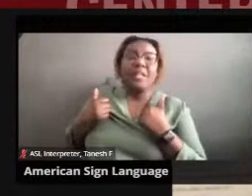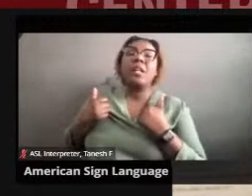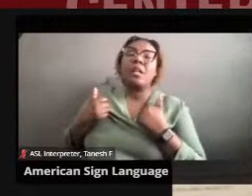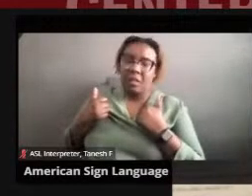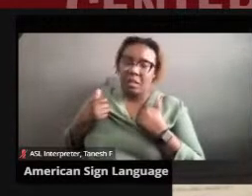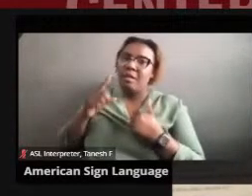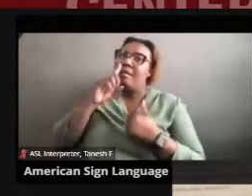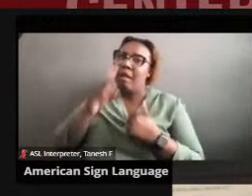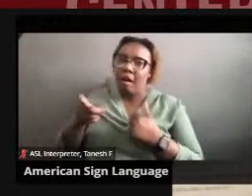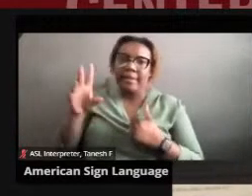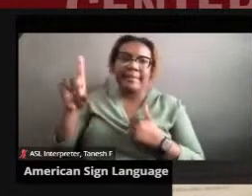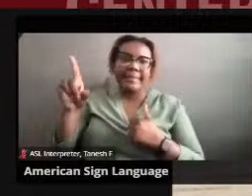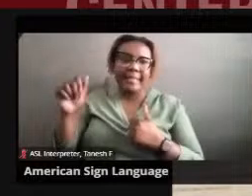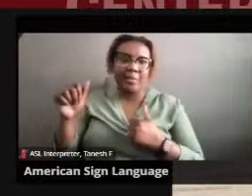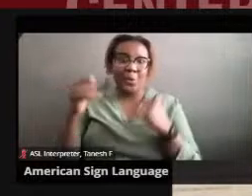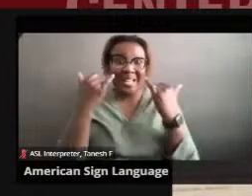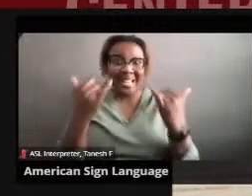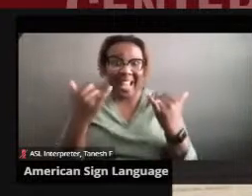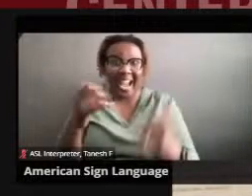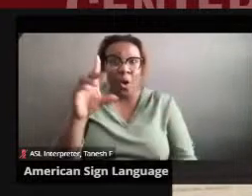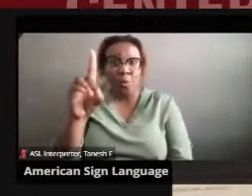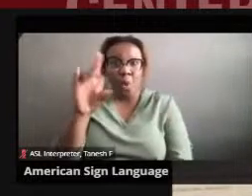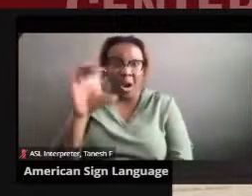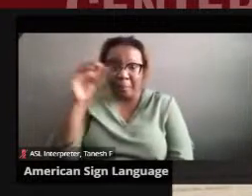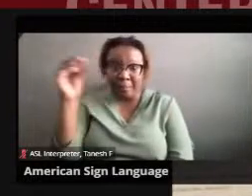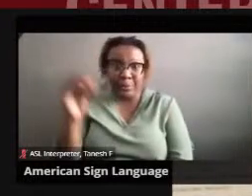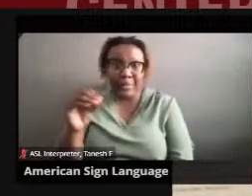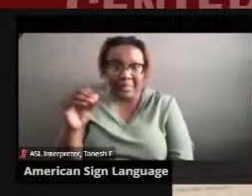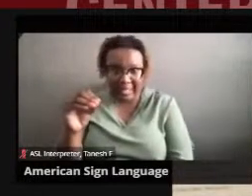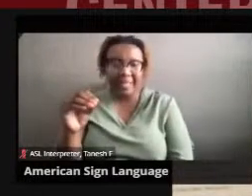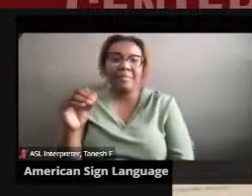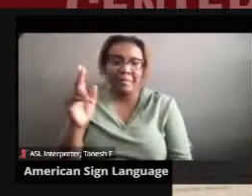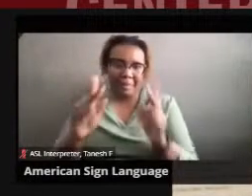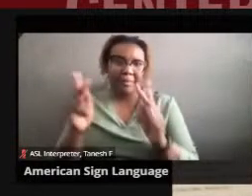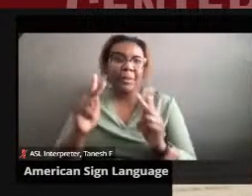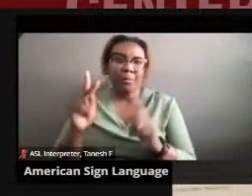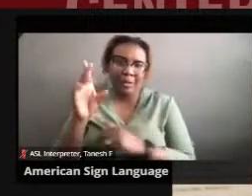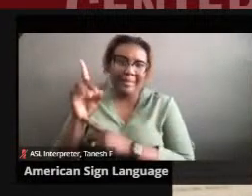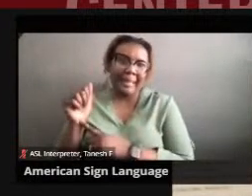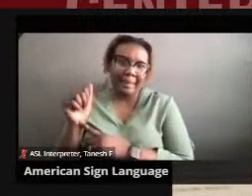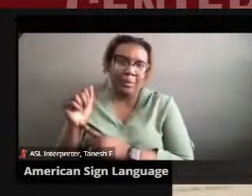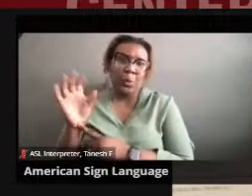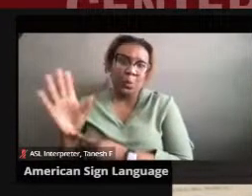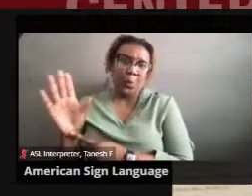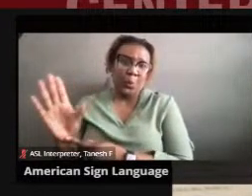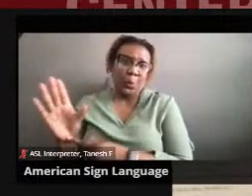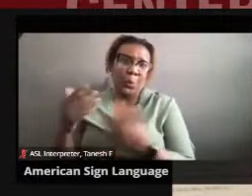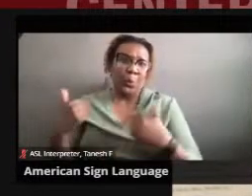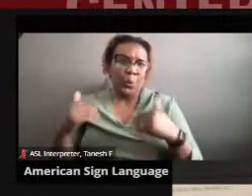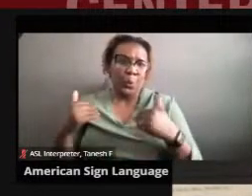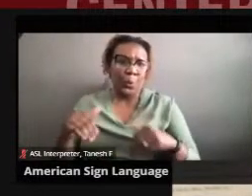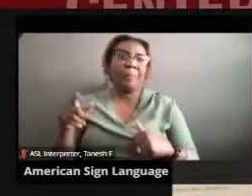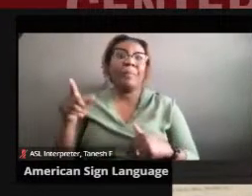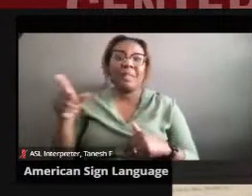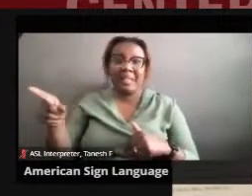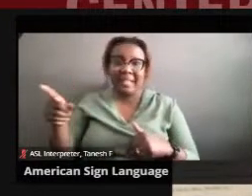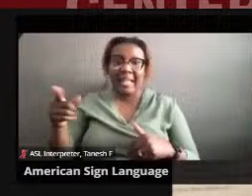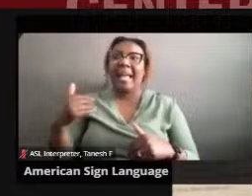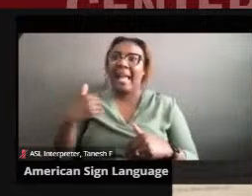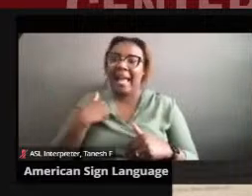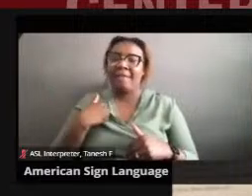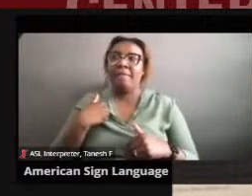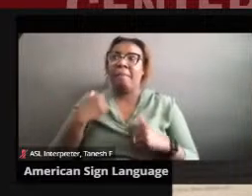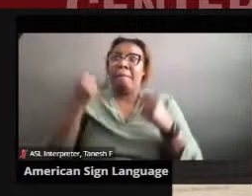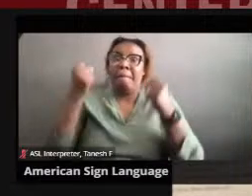Gaza's population is disabled. It's not just that Gaza has, quote, the largest cohort of pediatric amputees